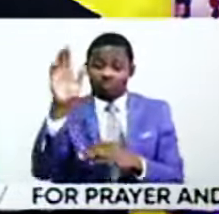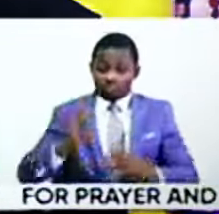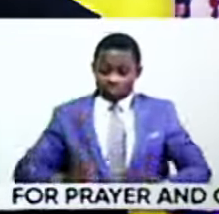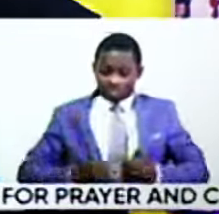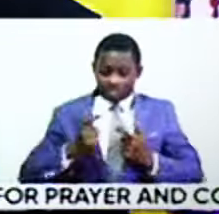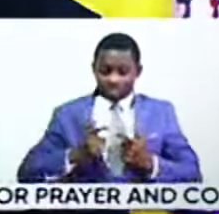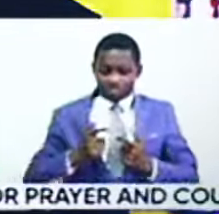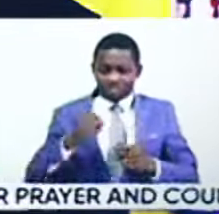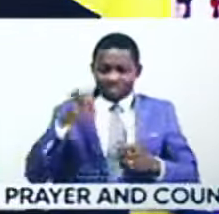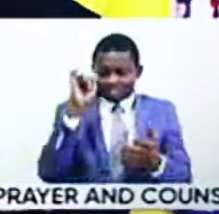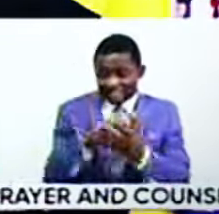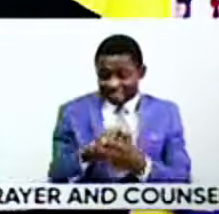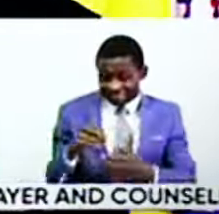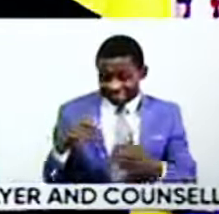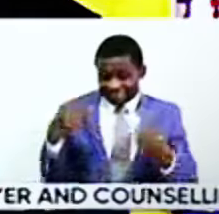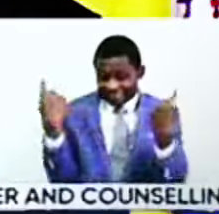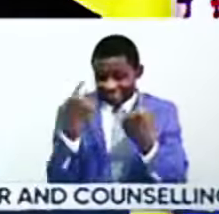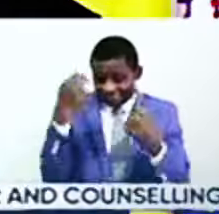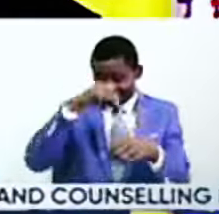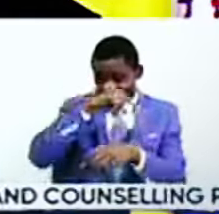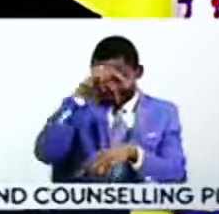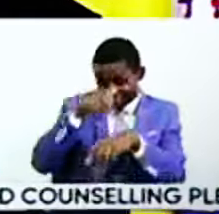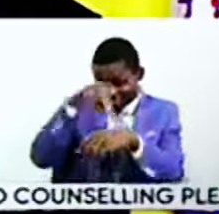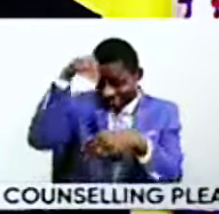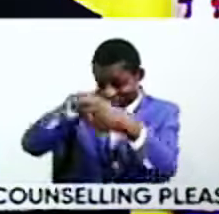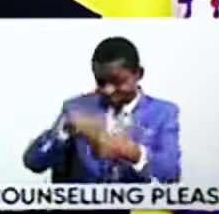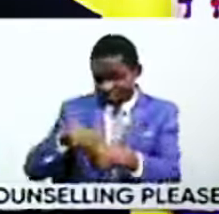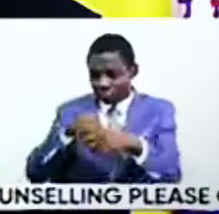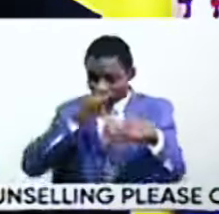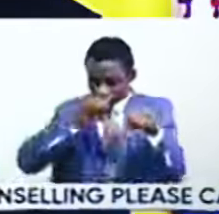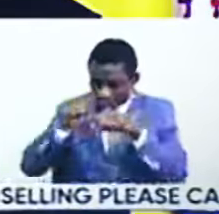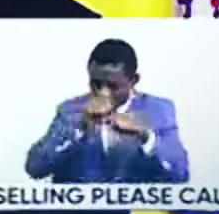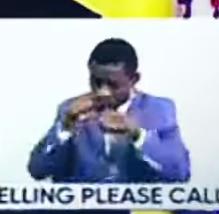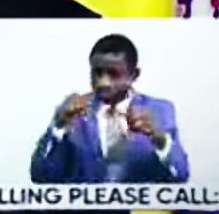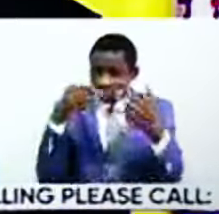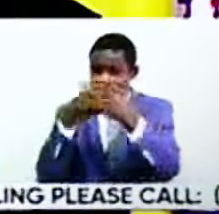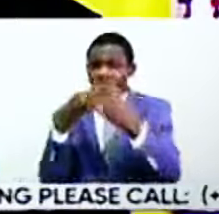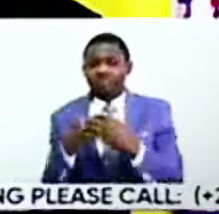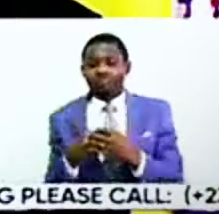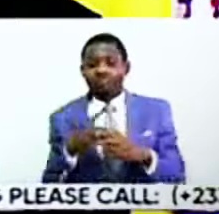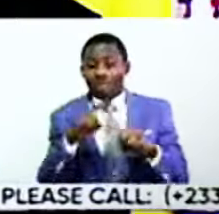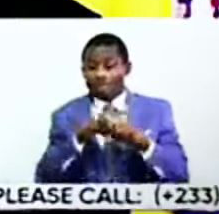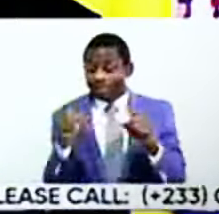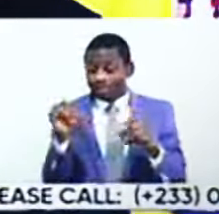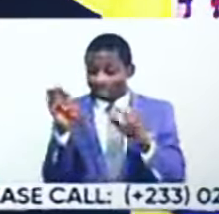But you see, the Bible says, if anyone is in Christ,